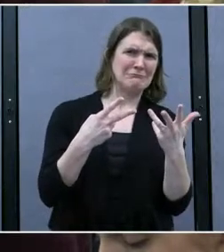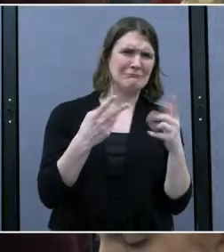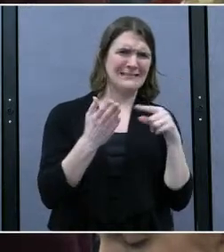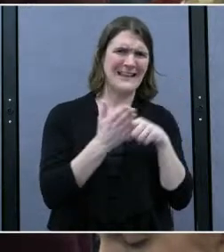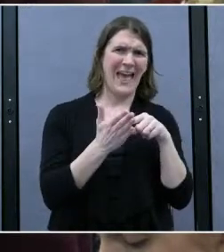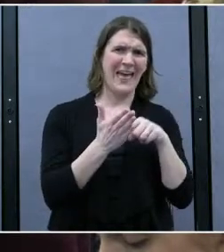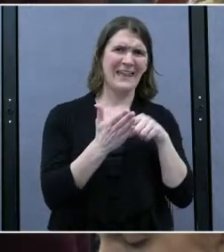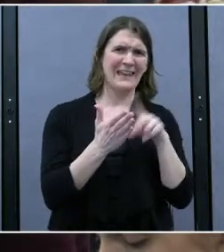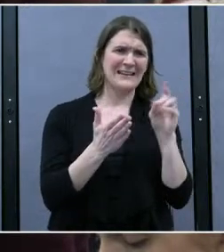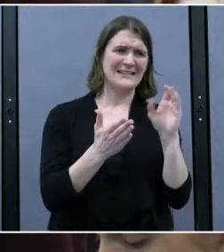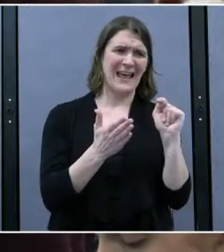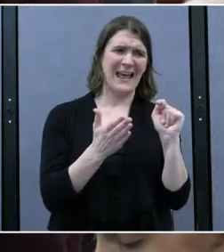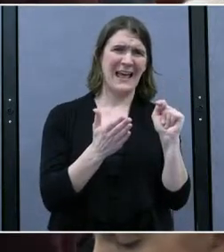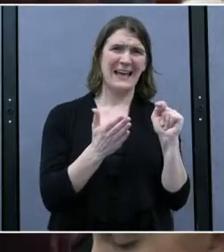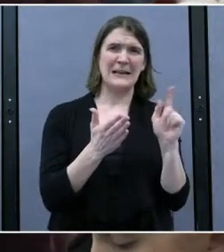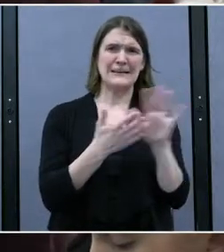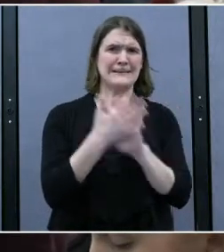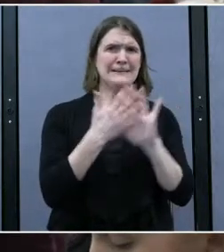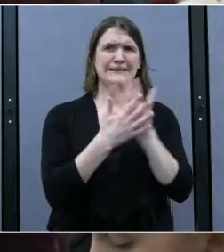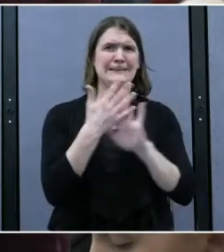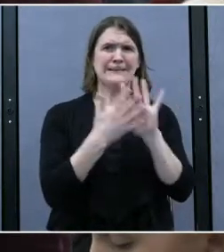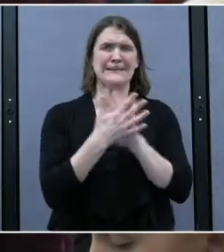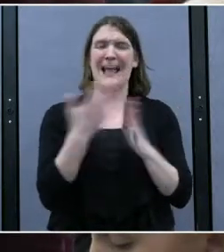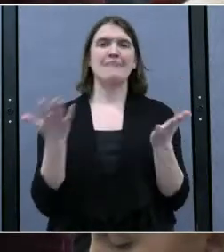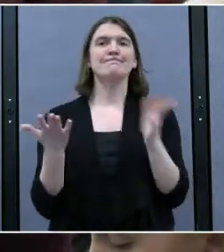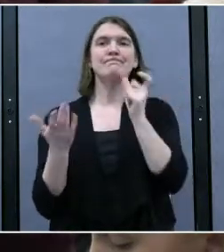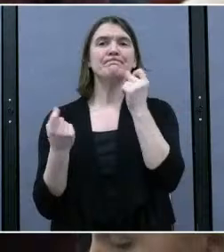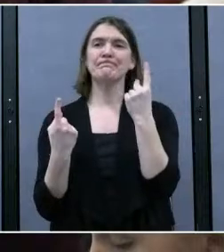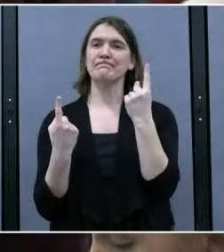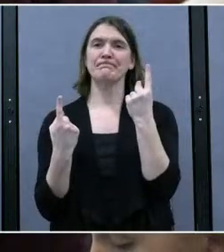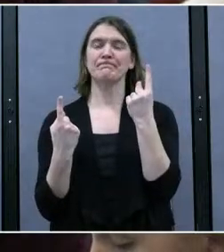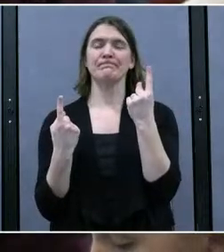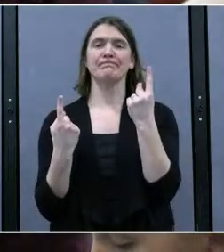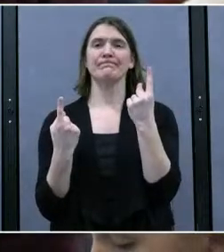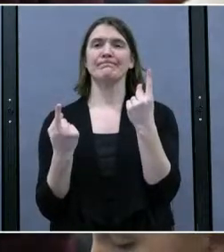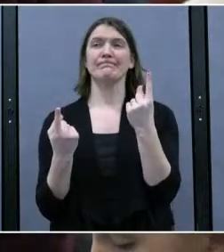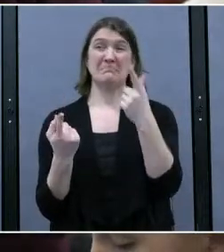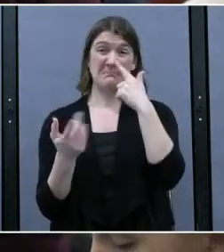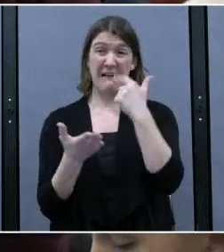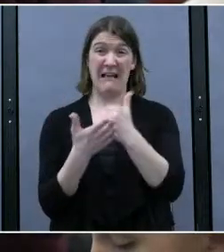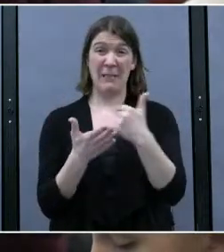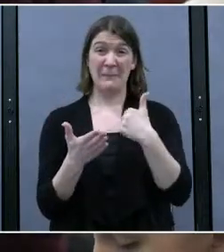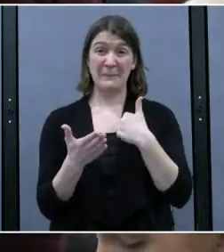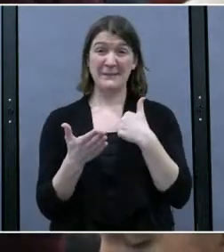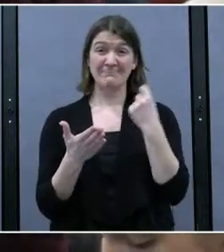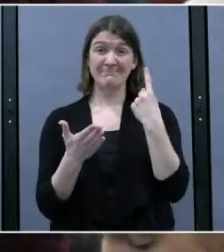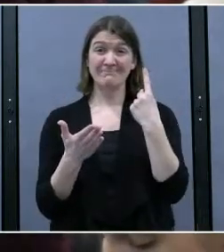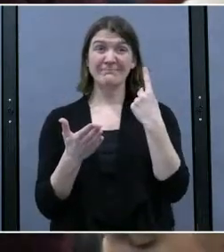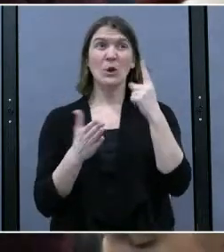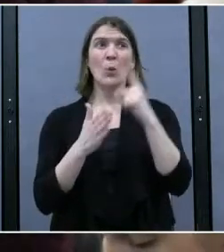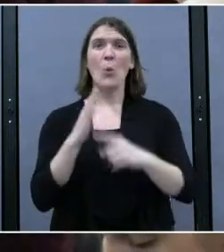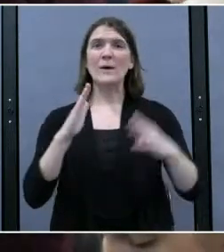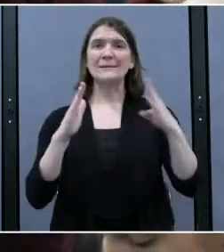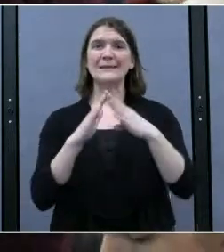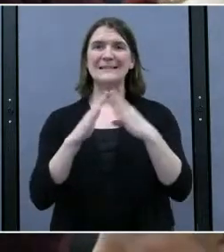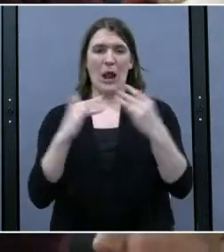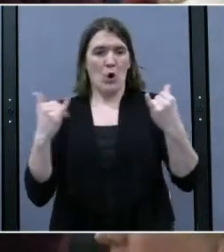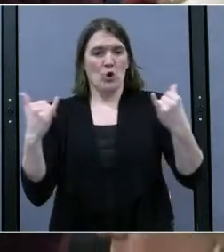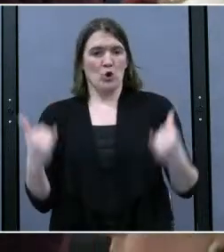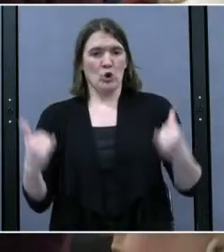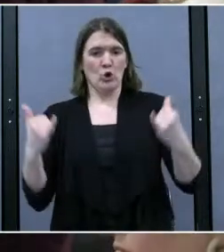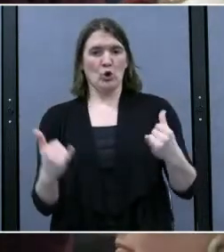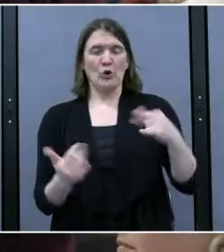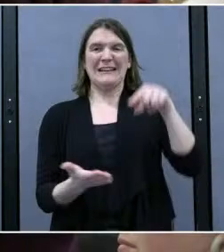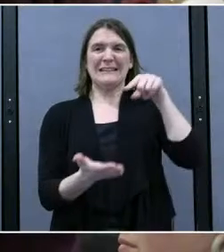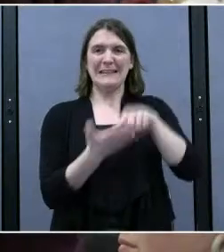is not real clear to me. I'm trying to understand what the town's current